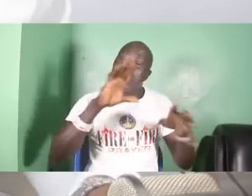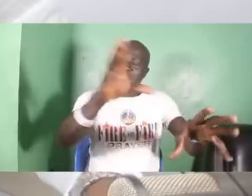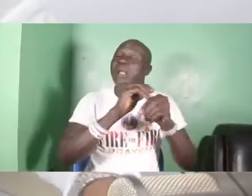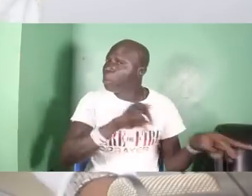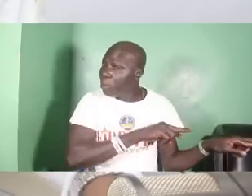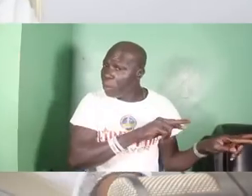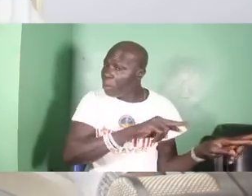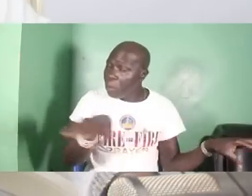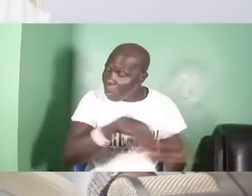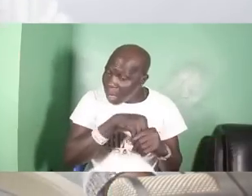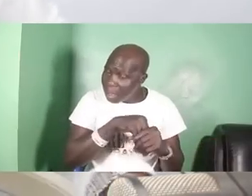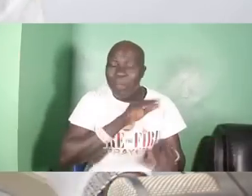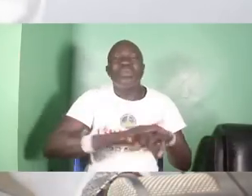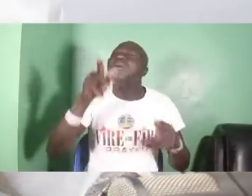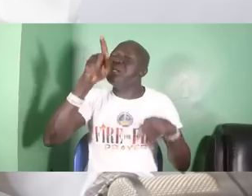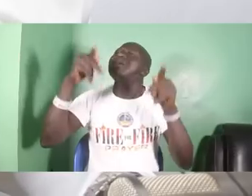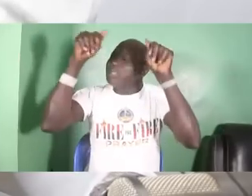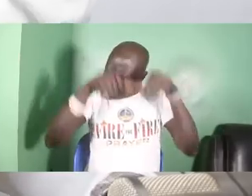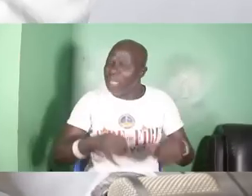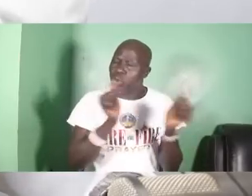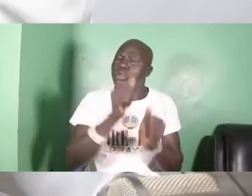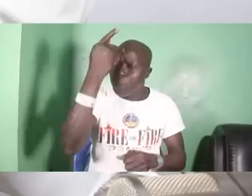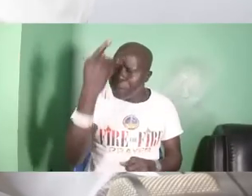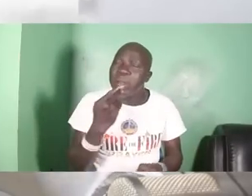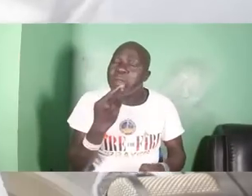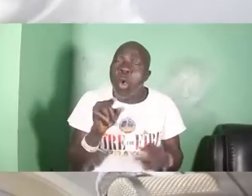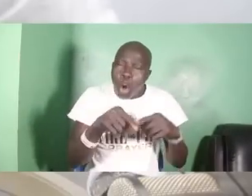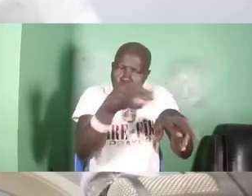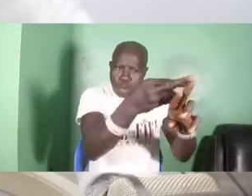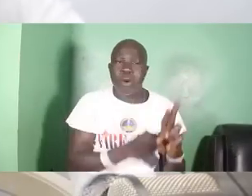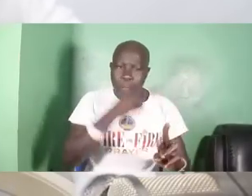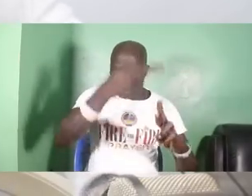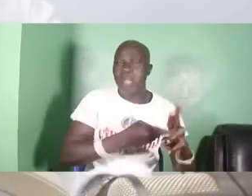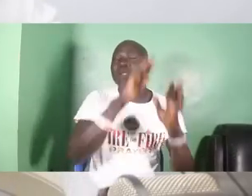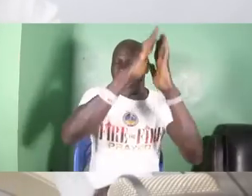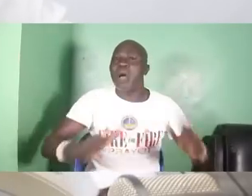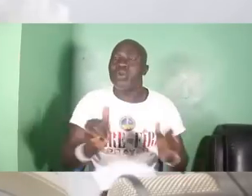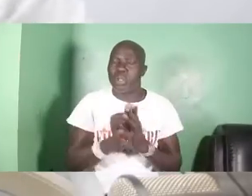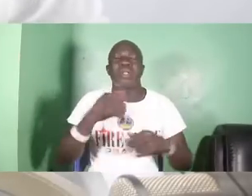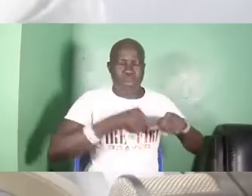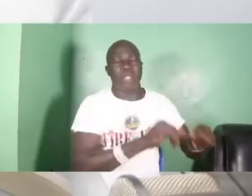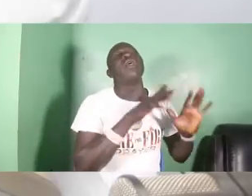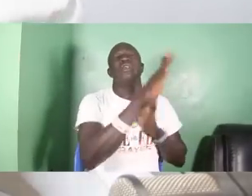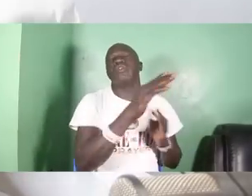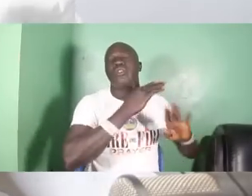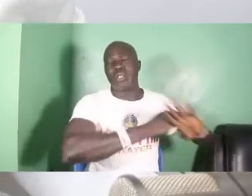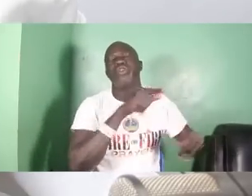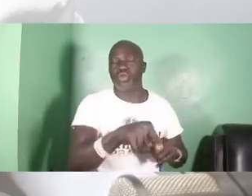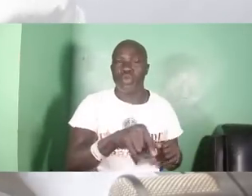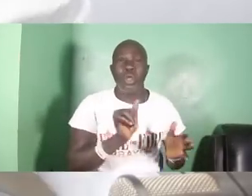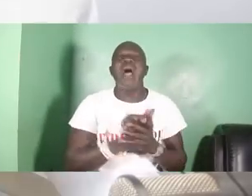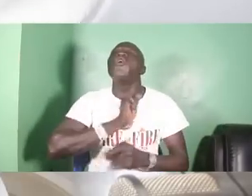get married. And you are still living with your parents. Oh, you are still living as a tenant. You have been